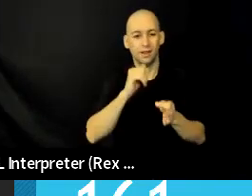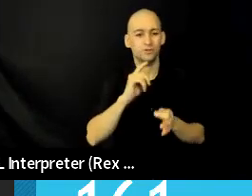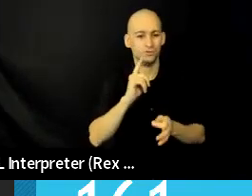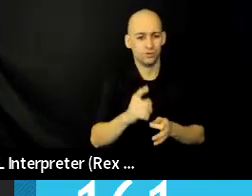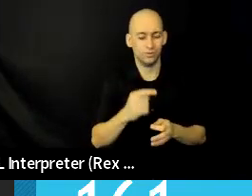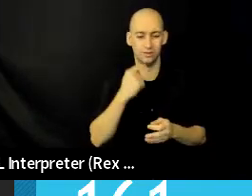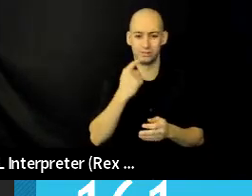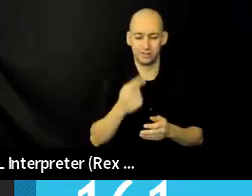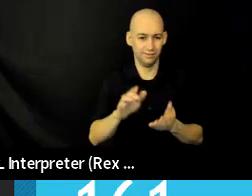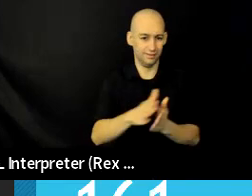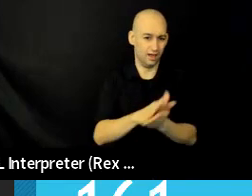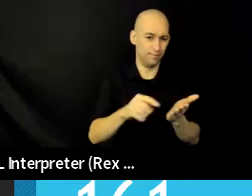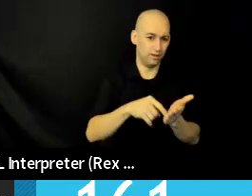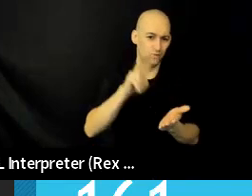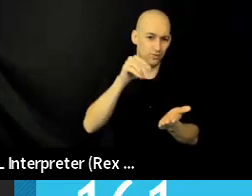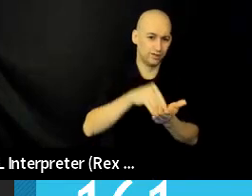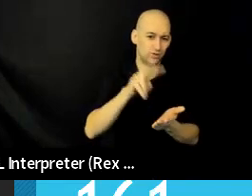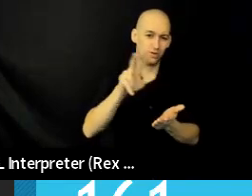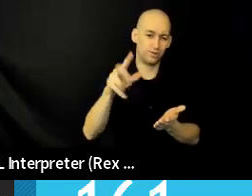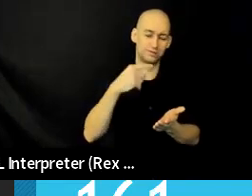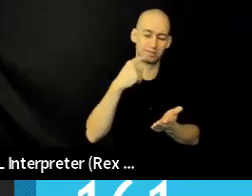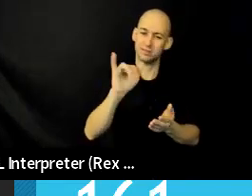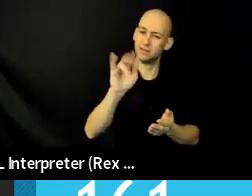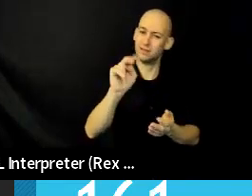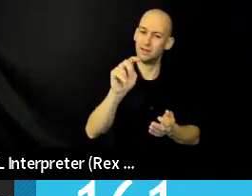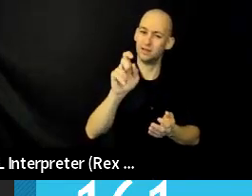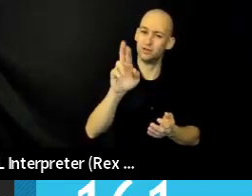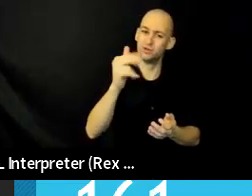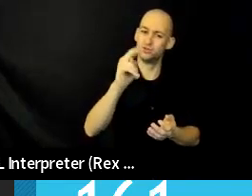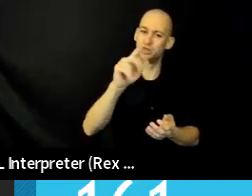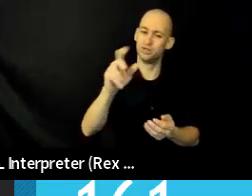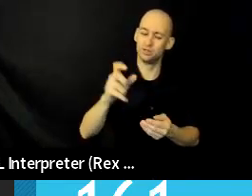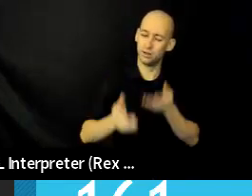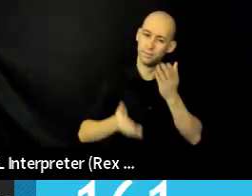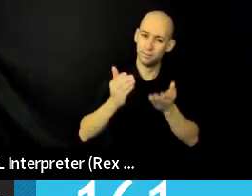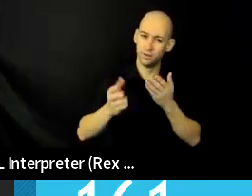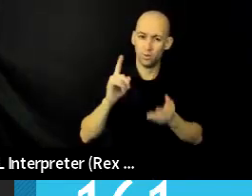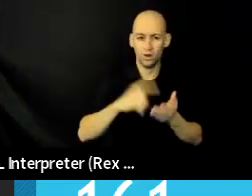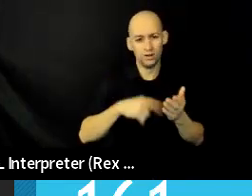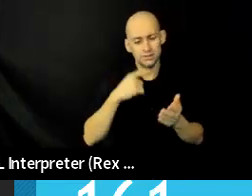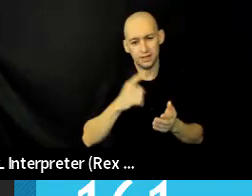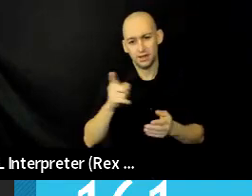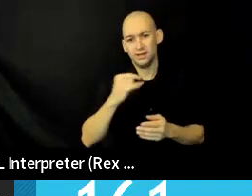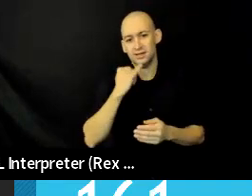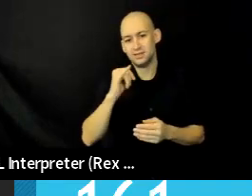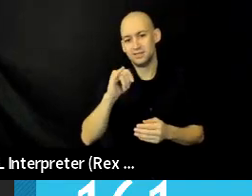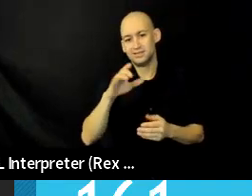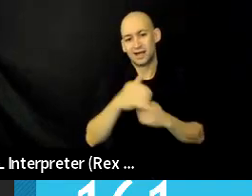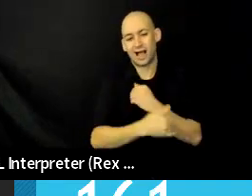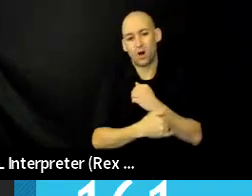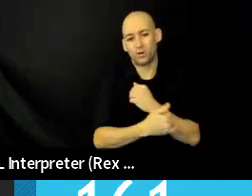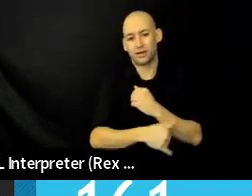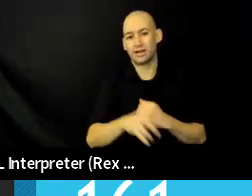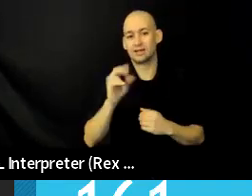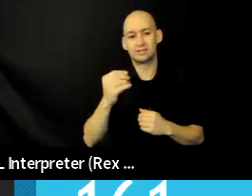2023 that says interchange. Perhaps what he's referring to is that the county and SLOCOG don't have